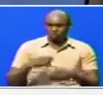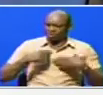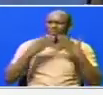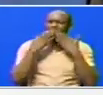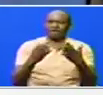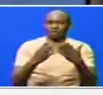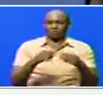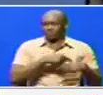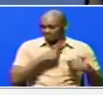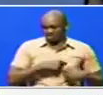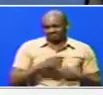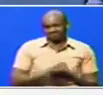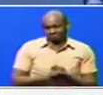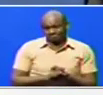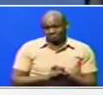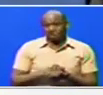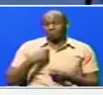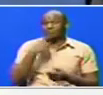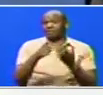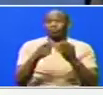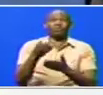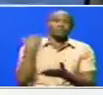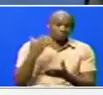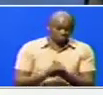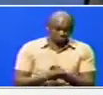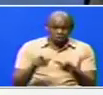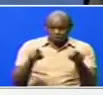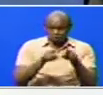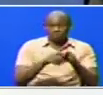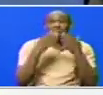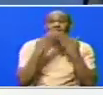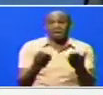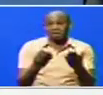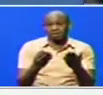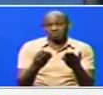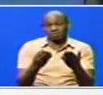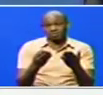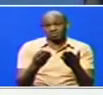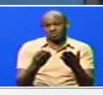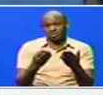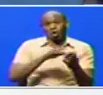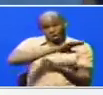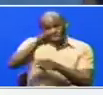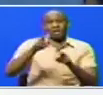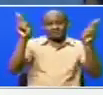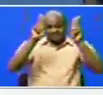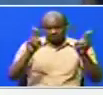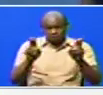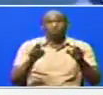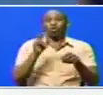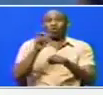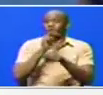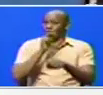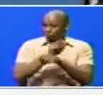you. As I said earlier, we also want to thank all the international observers who have